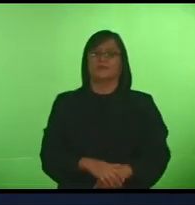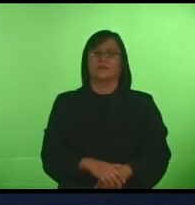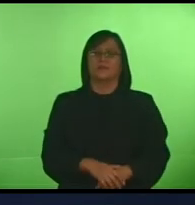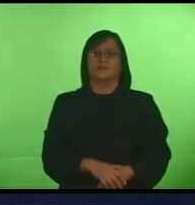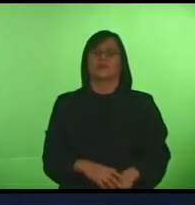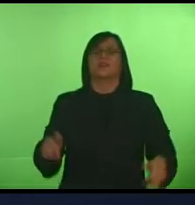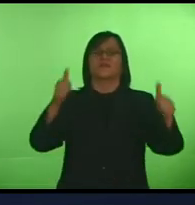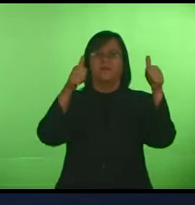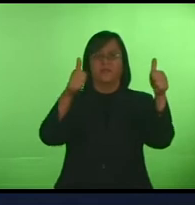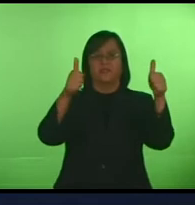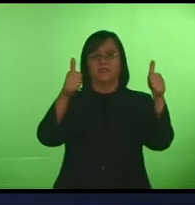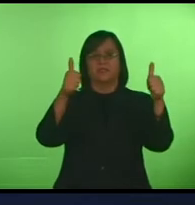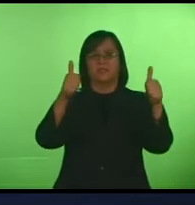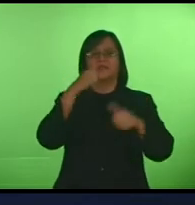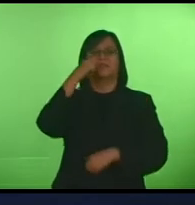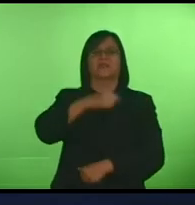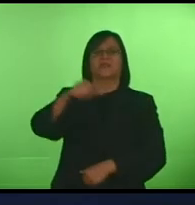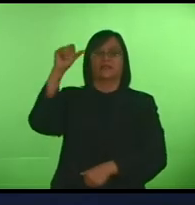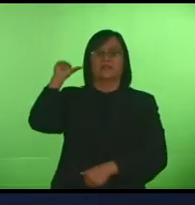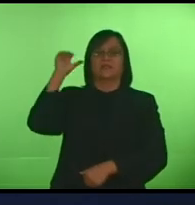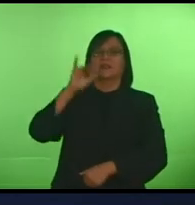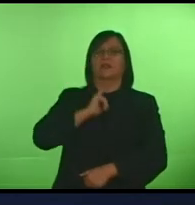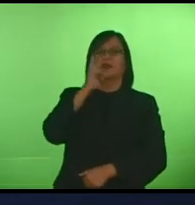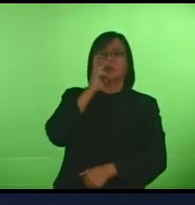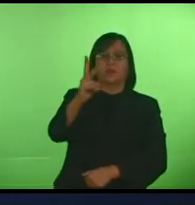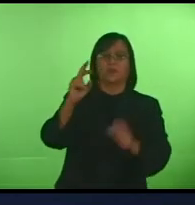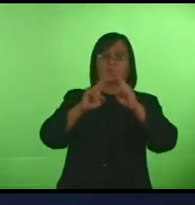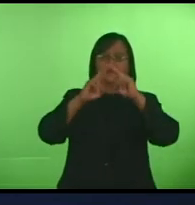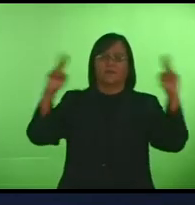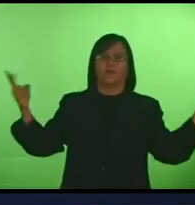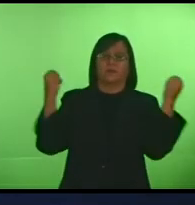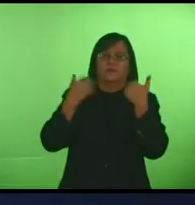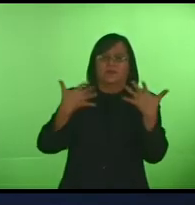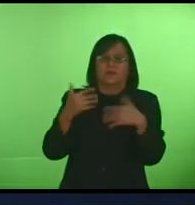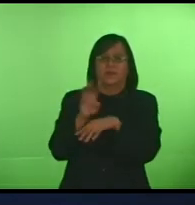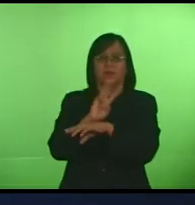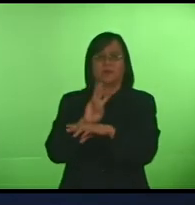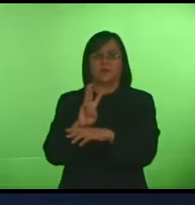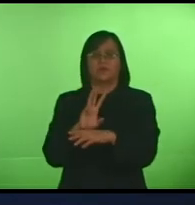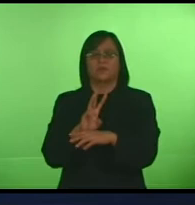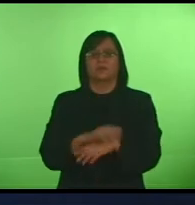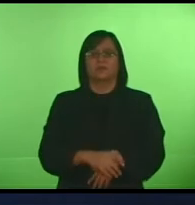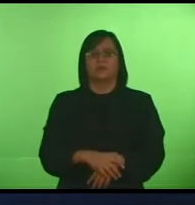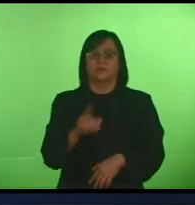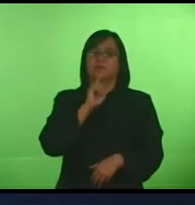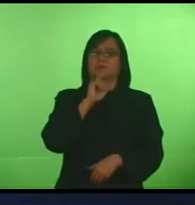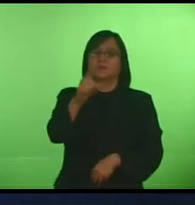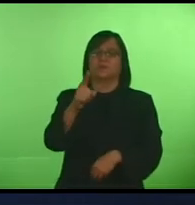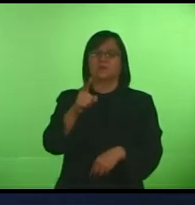the first one. Yesterday, I watched a very scary movie. Actually, students, there